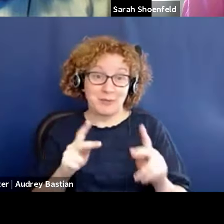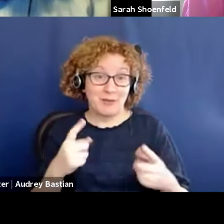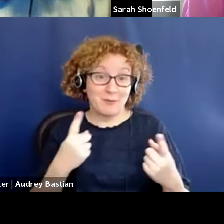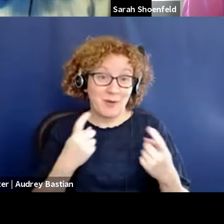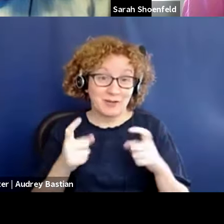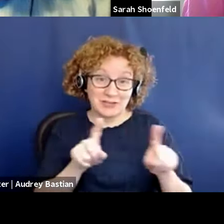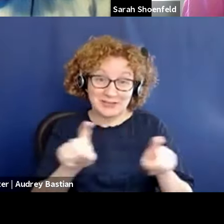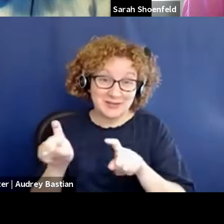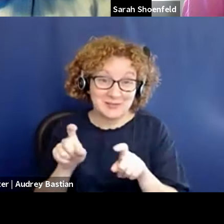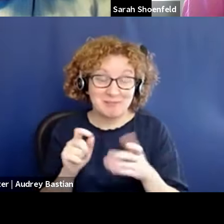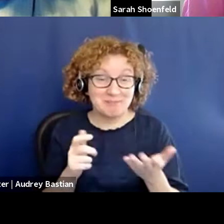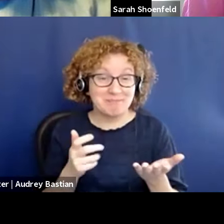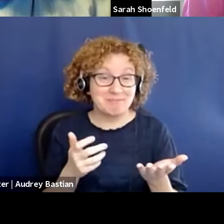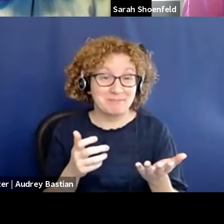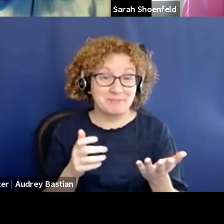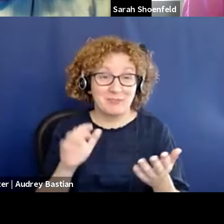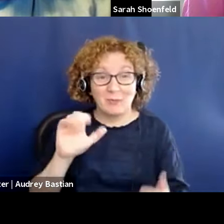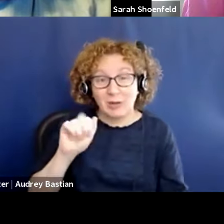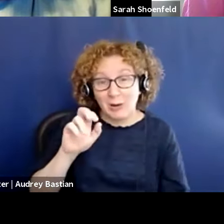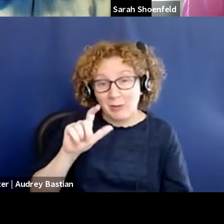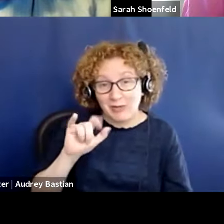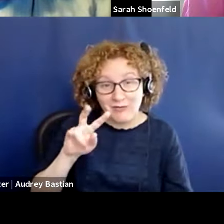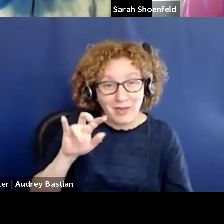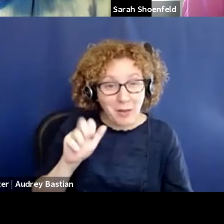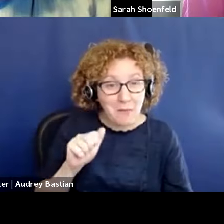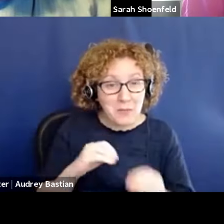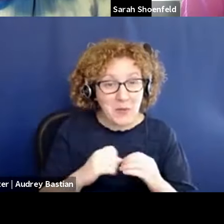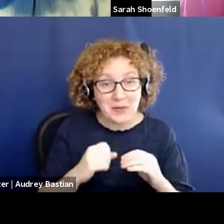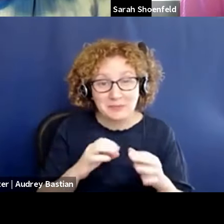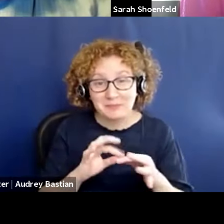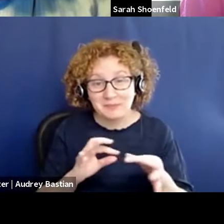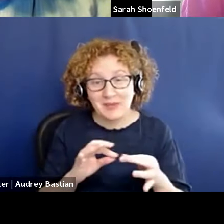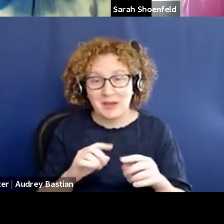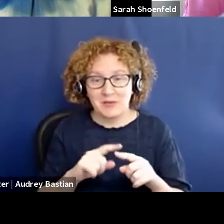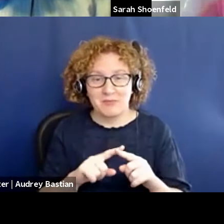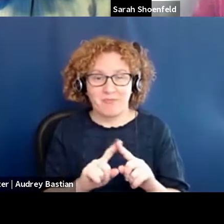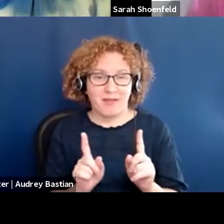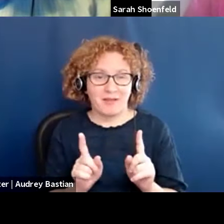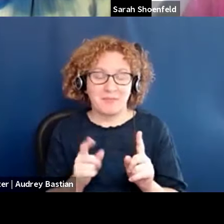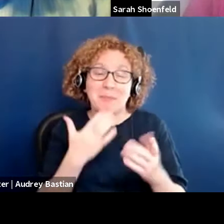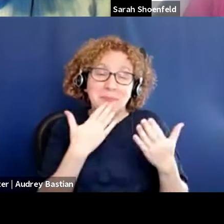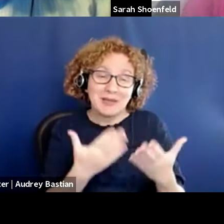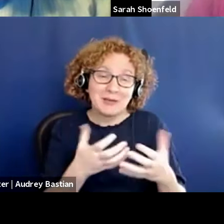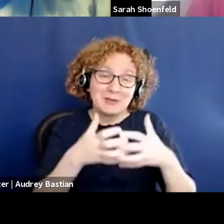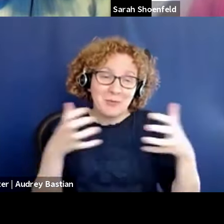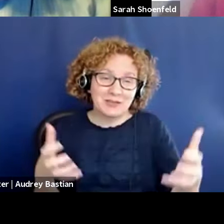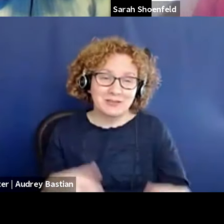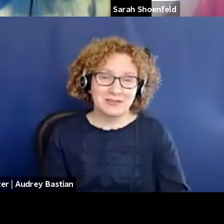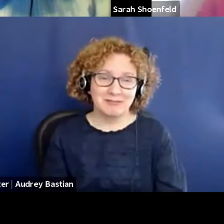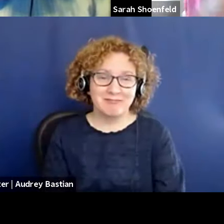for Carol Olivia, so I won't take up all the time with my questions here, but thank you so much.